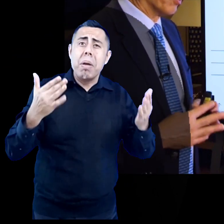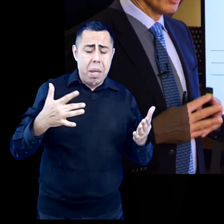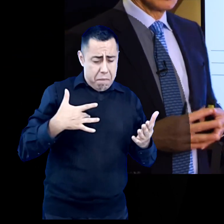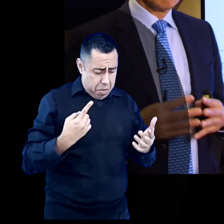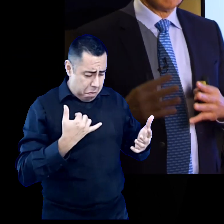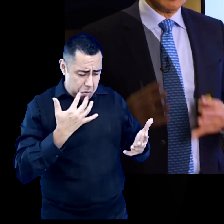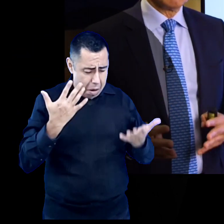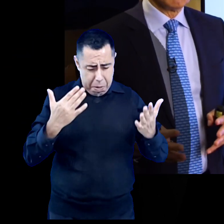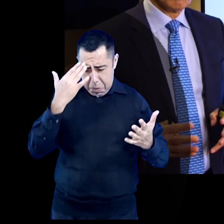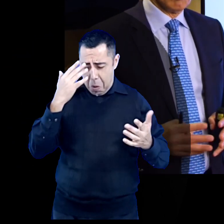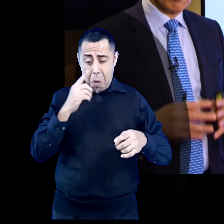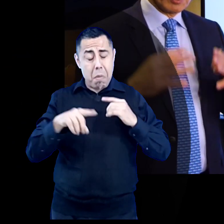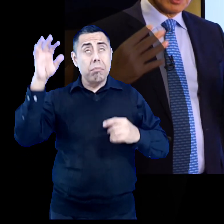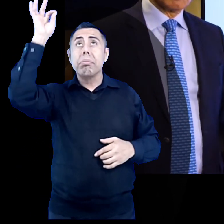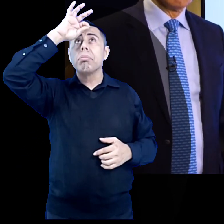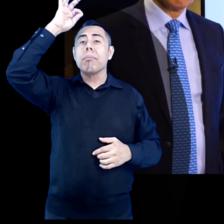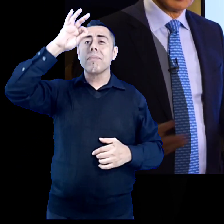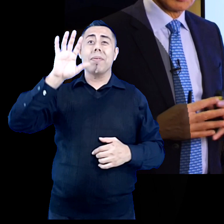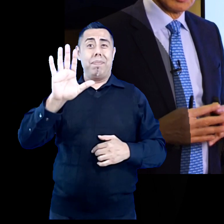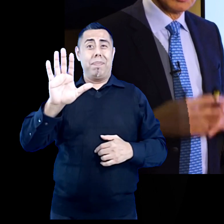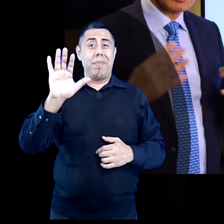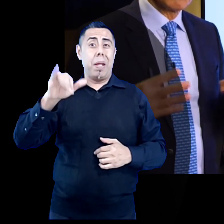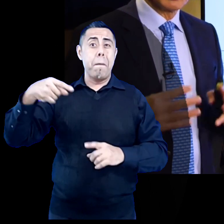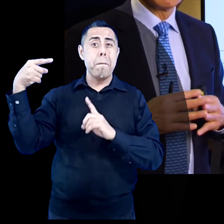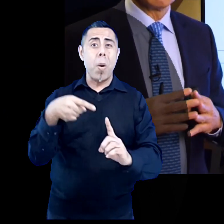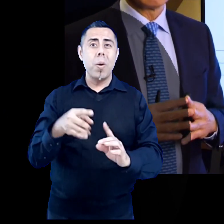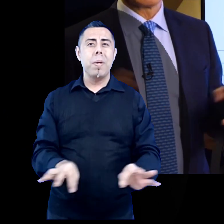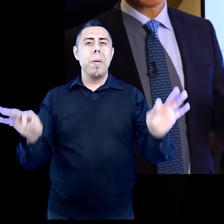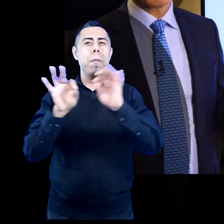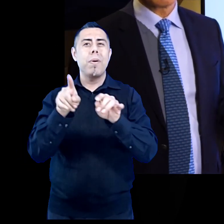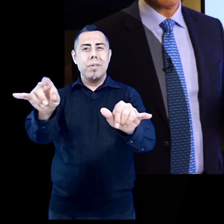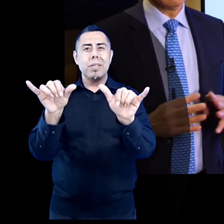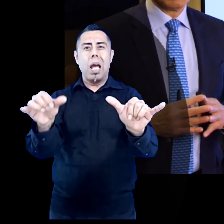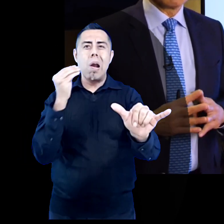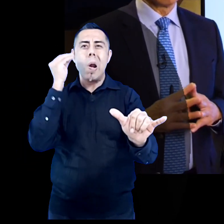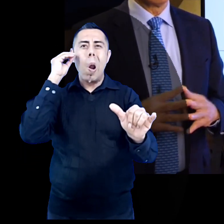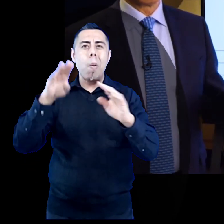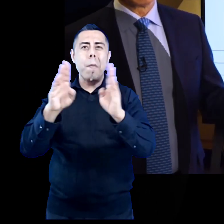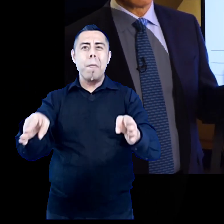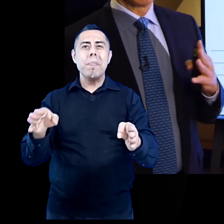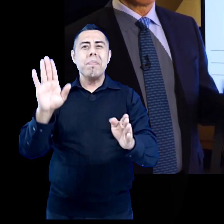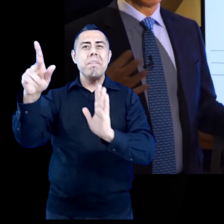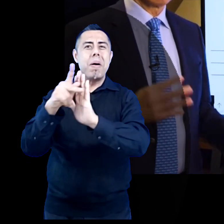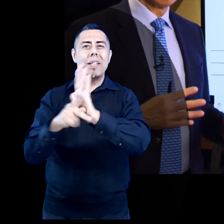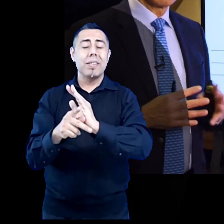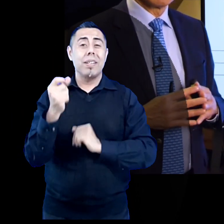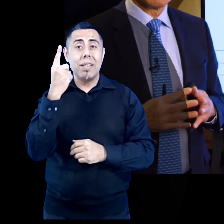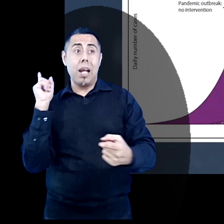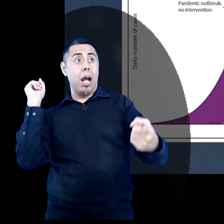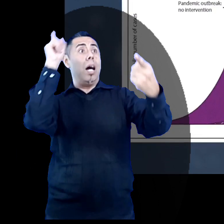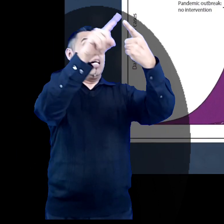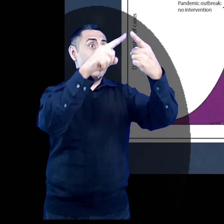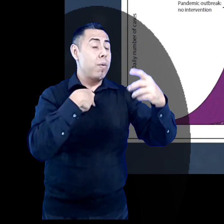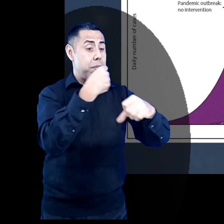I think this is the value of the stay-at-home policy. Until we can do all the tests, until we know who's infected or not